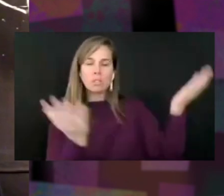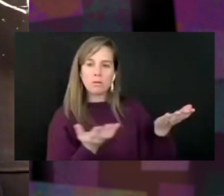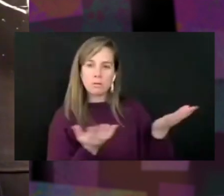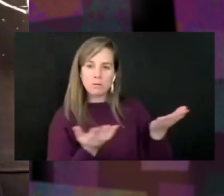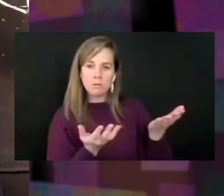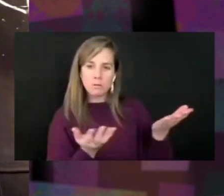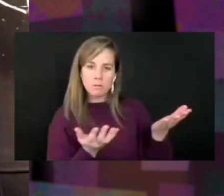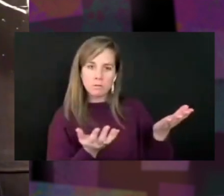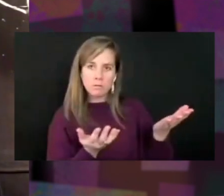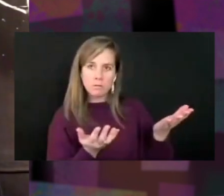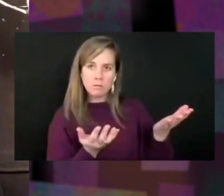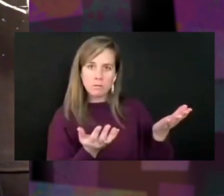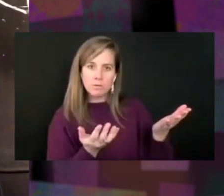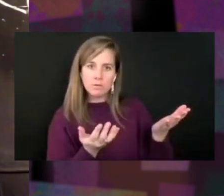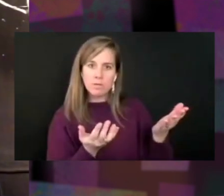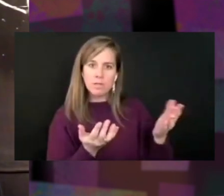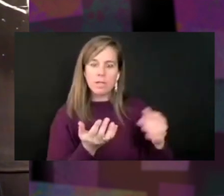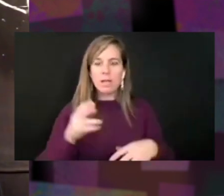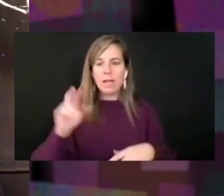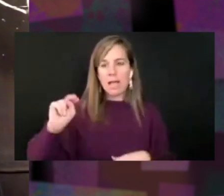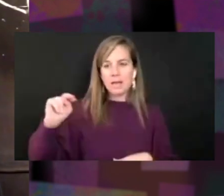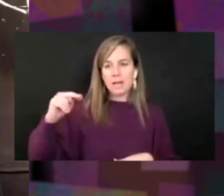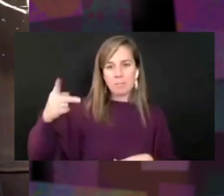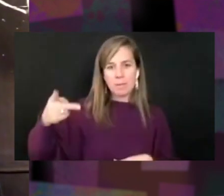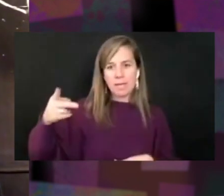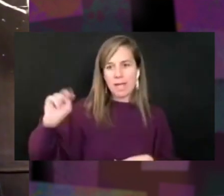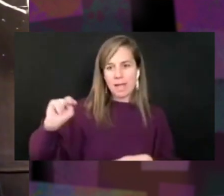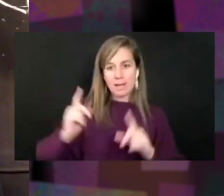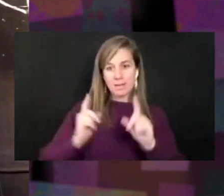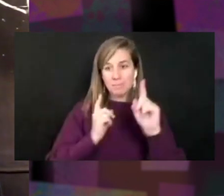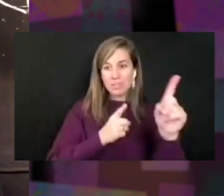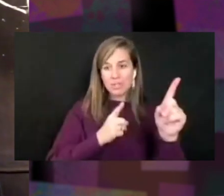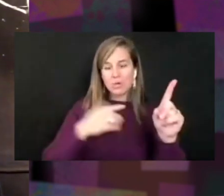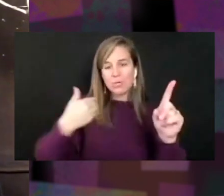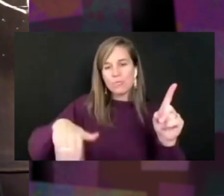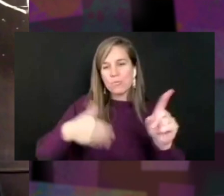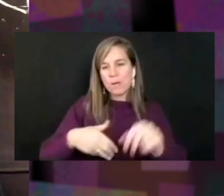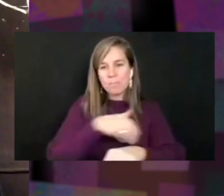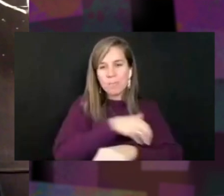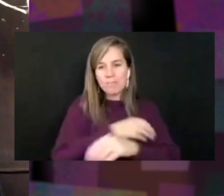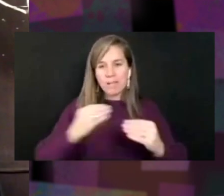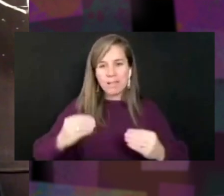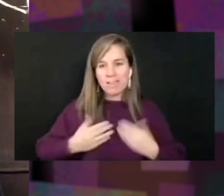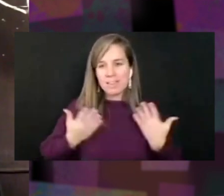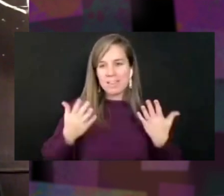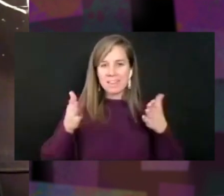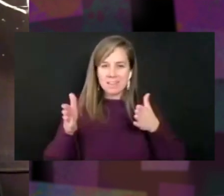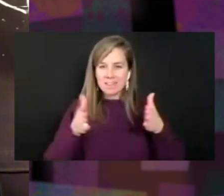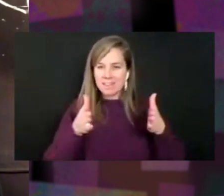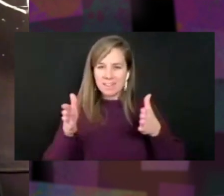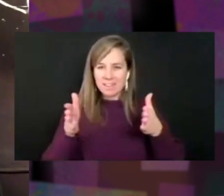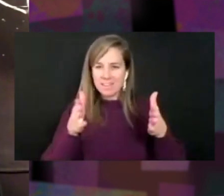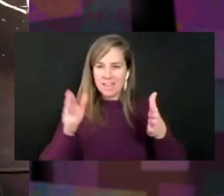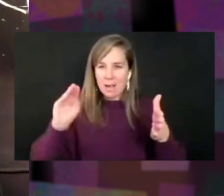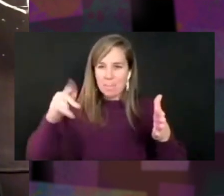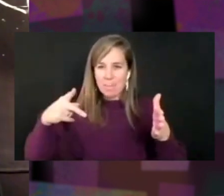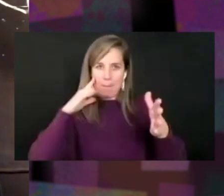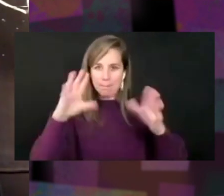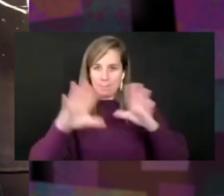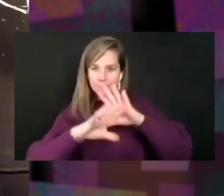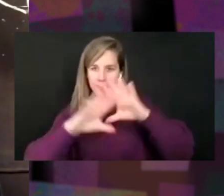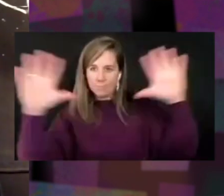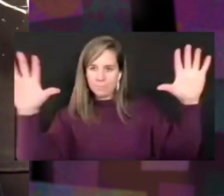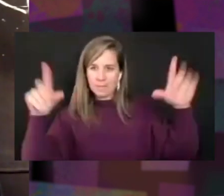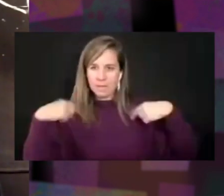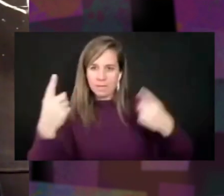NPN's mission has been a powerful roadmap for these last 2 years, and I am so grateful for the clarity it has offered